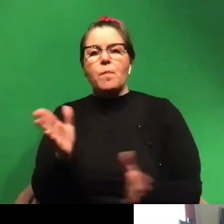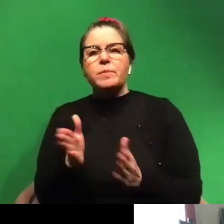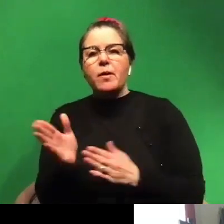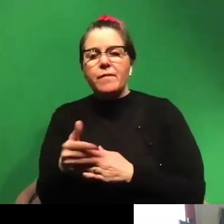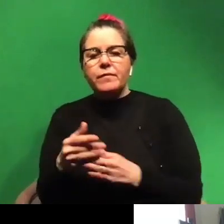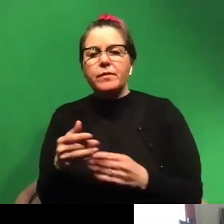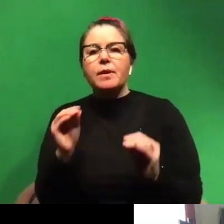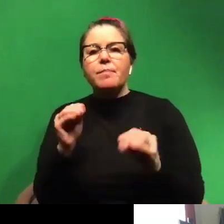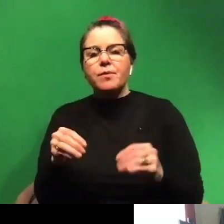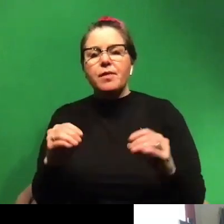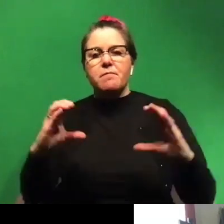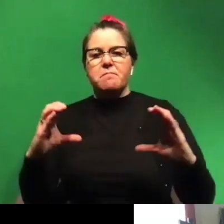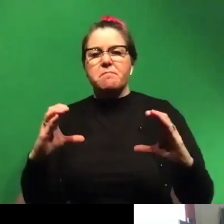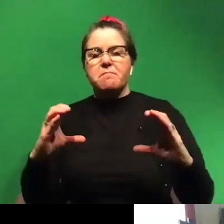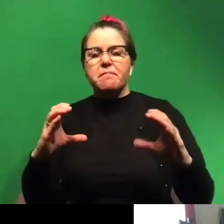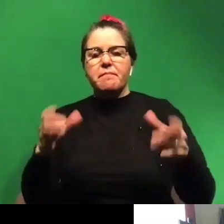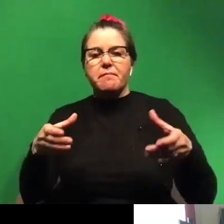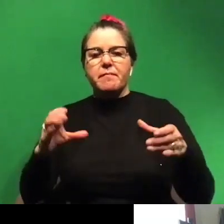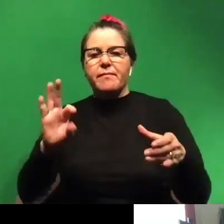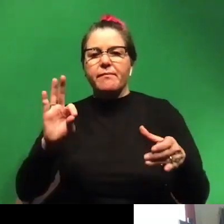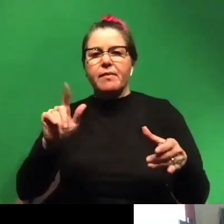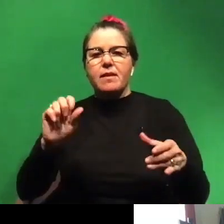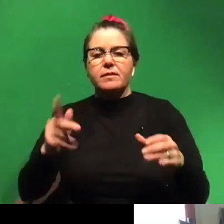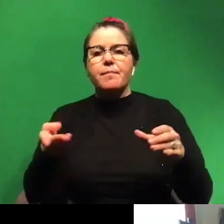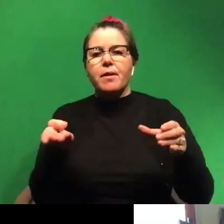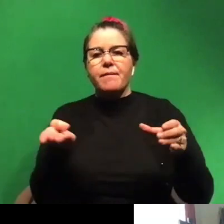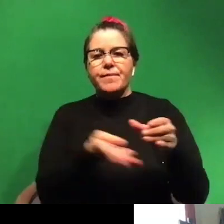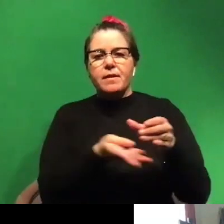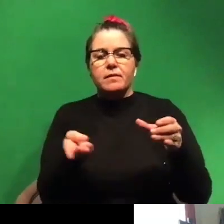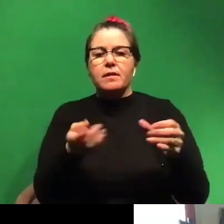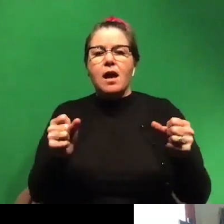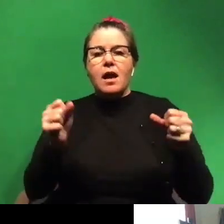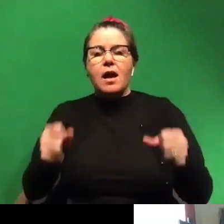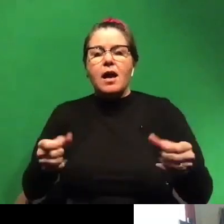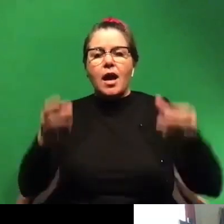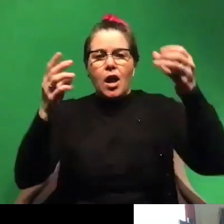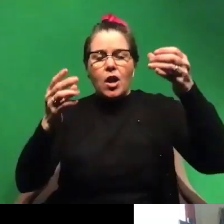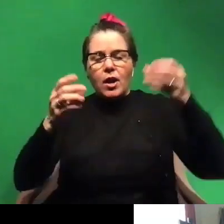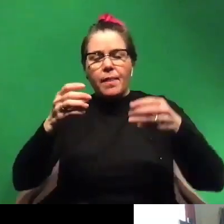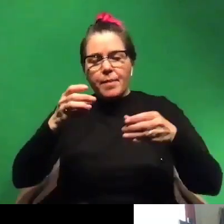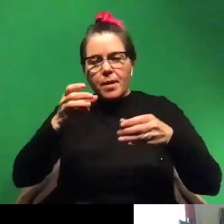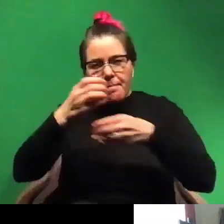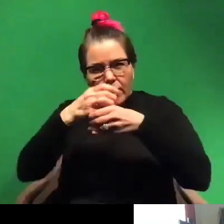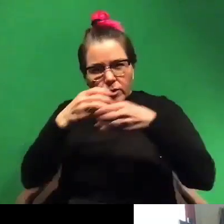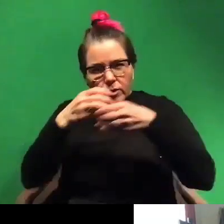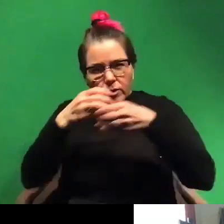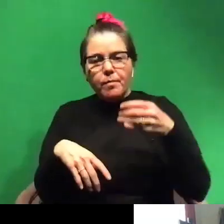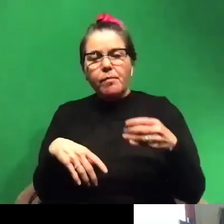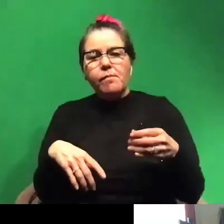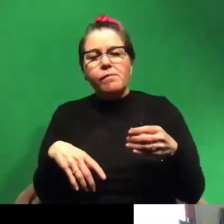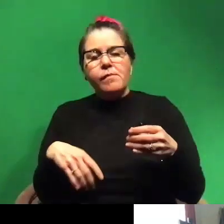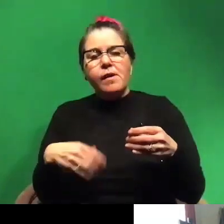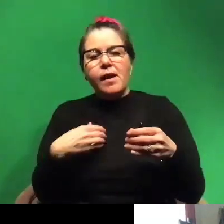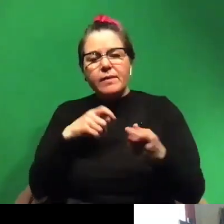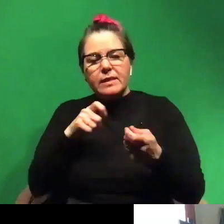a flask that's about this big, and the flask has a flat bottom, and I can look at that bottom under the microscope, and there are certain types